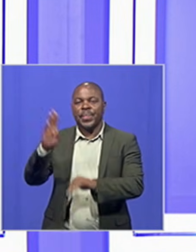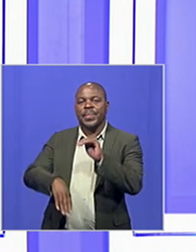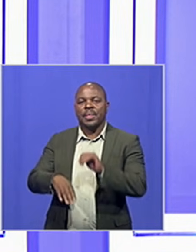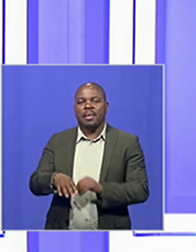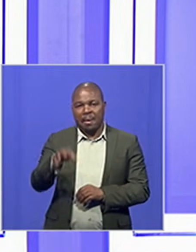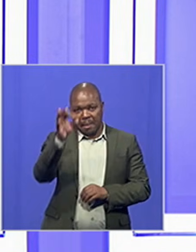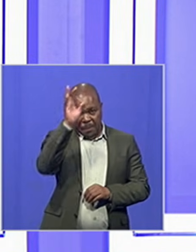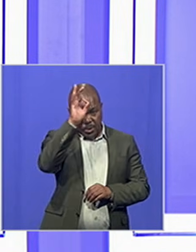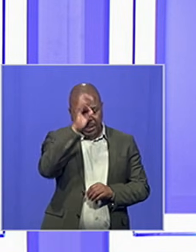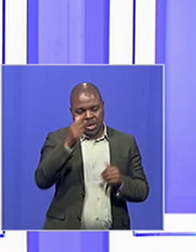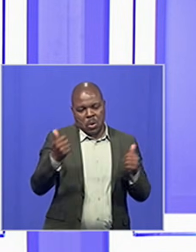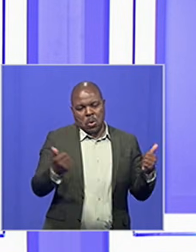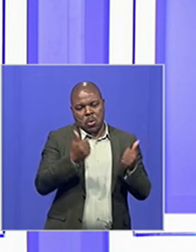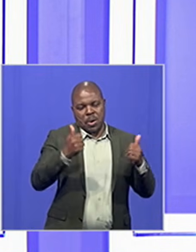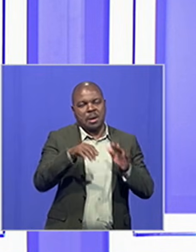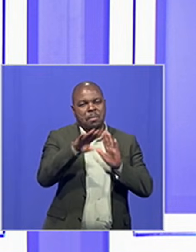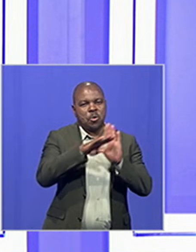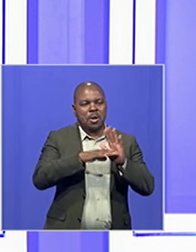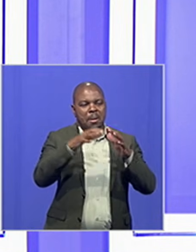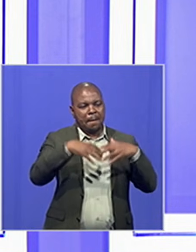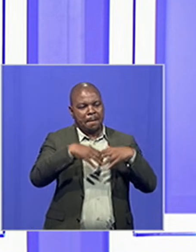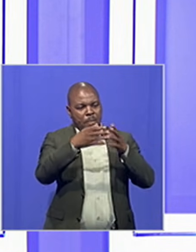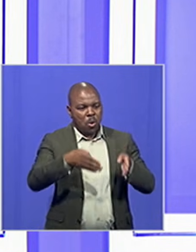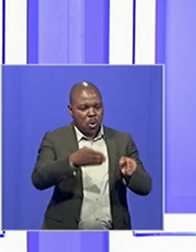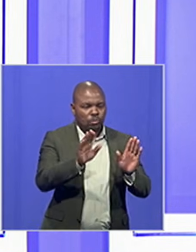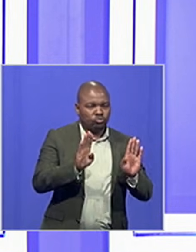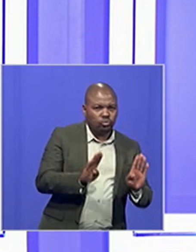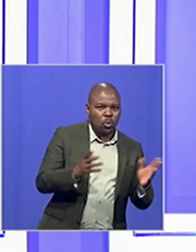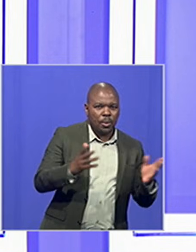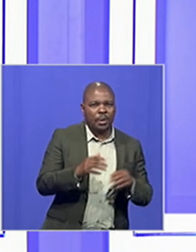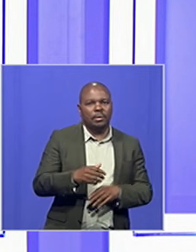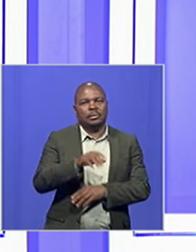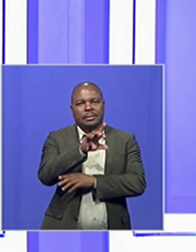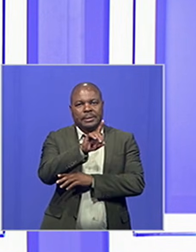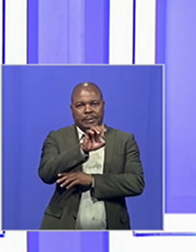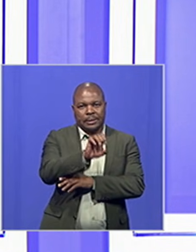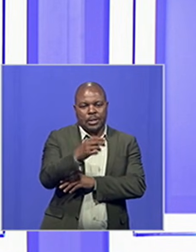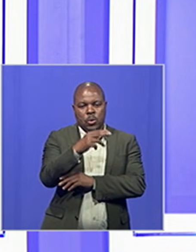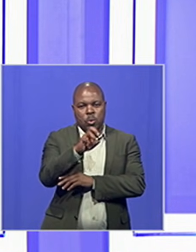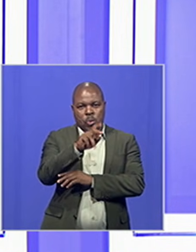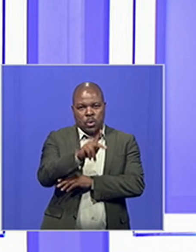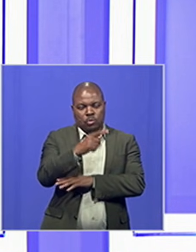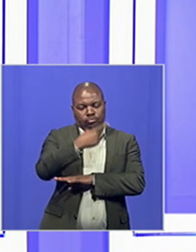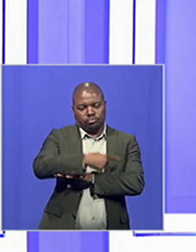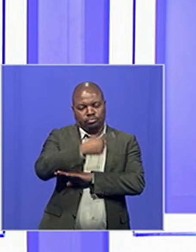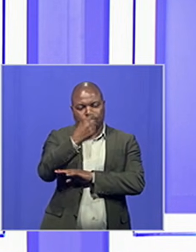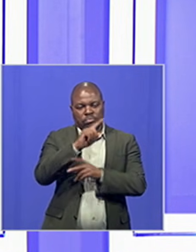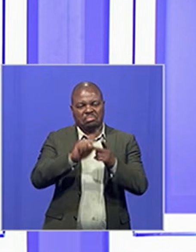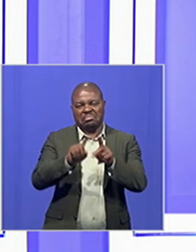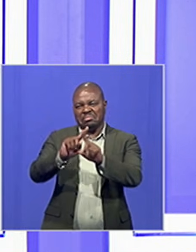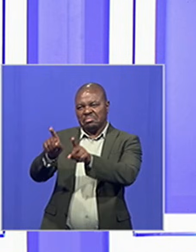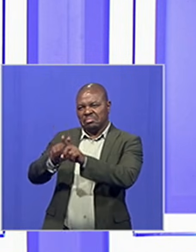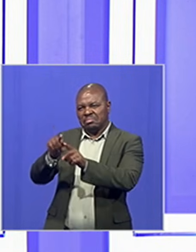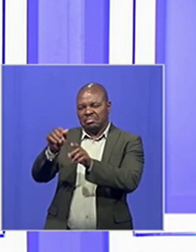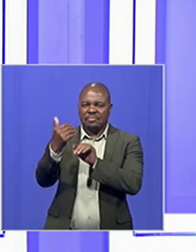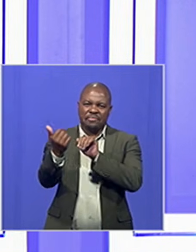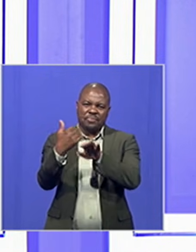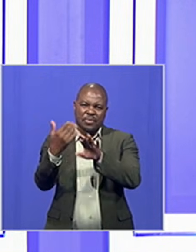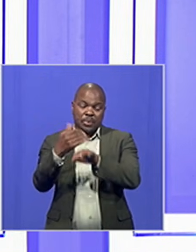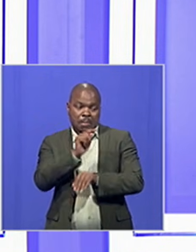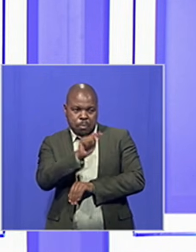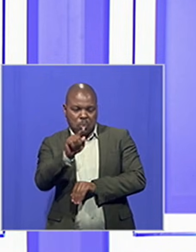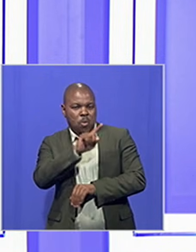se setse se boloditse matsholo a go ka parega ditsela ka kwa di-Hoek Toll Plaza kwa Heidelberg le mo ditselafefong tse di tlhanaselang go